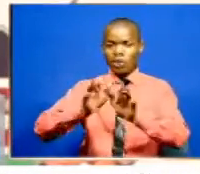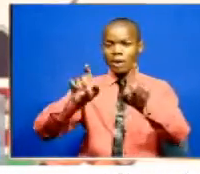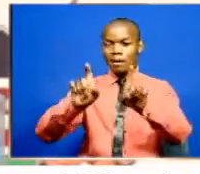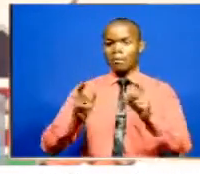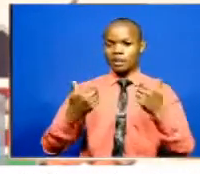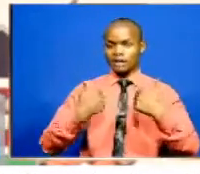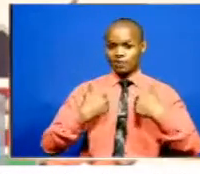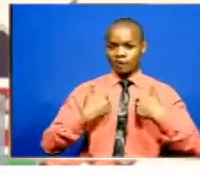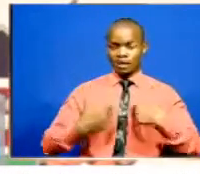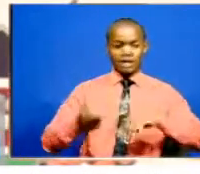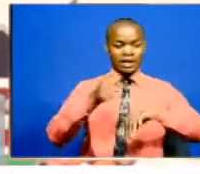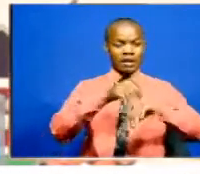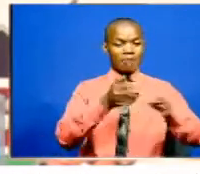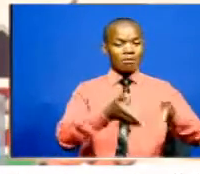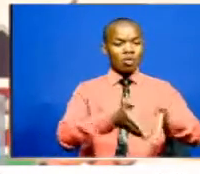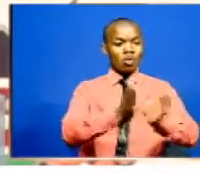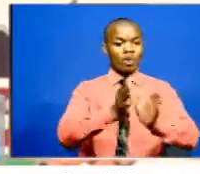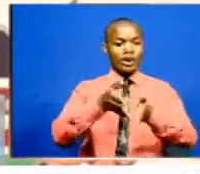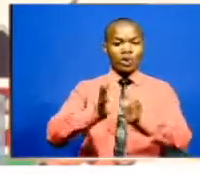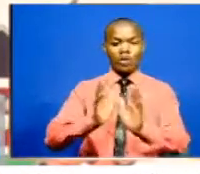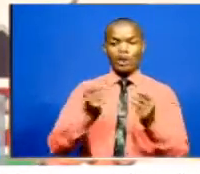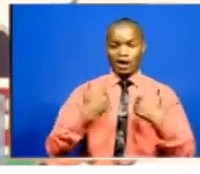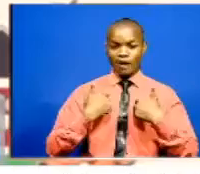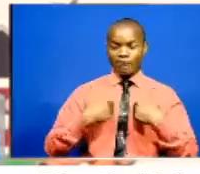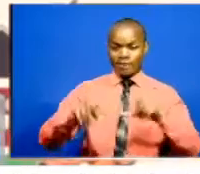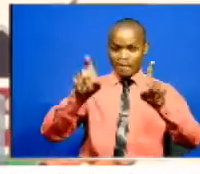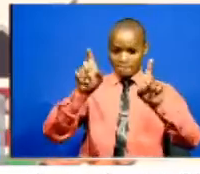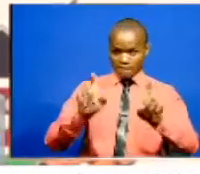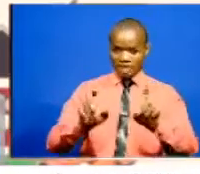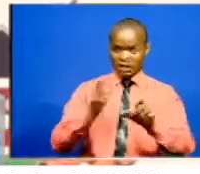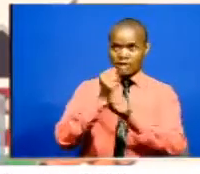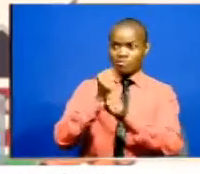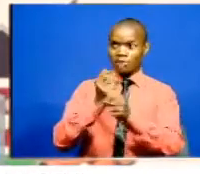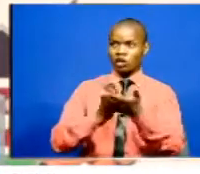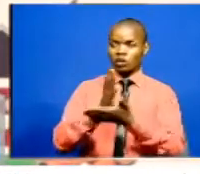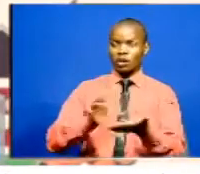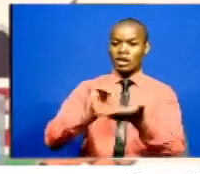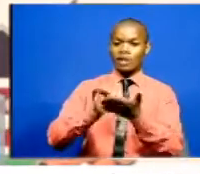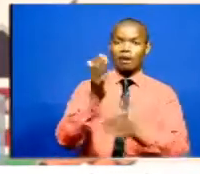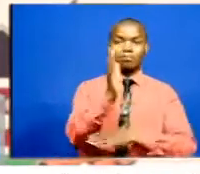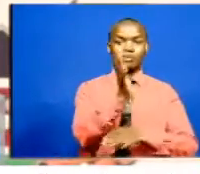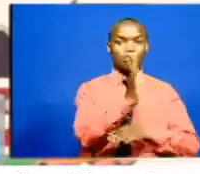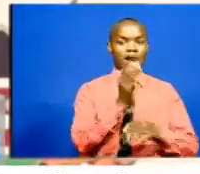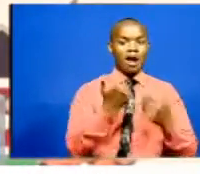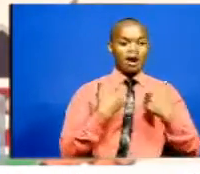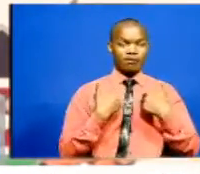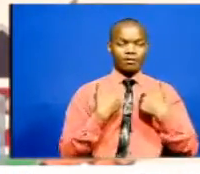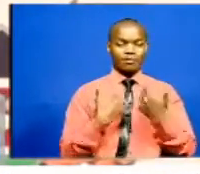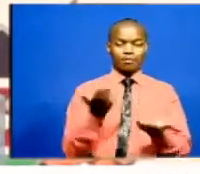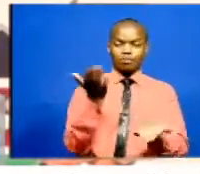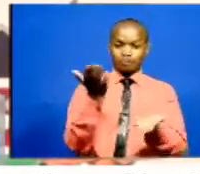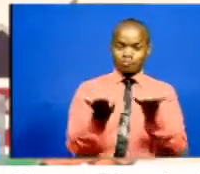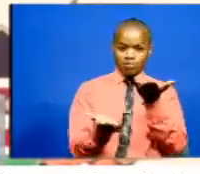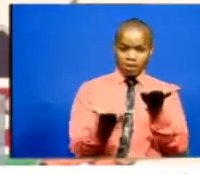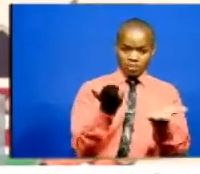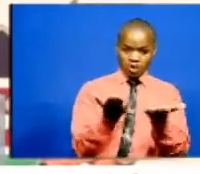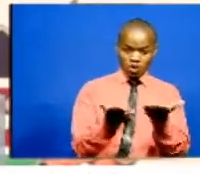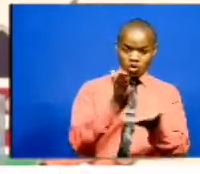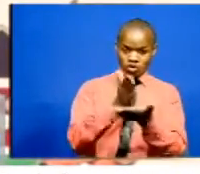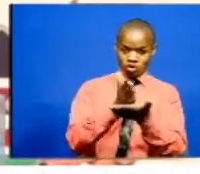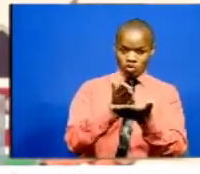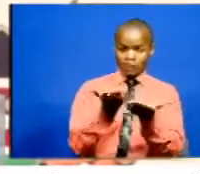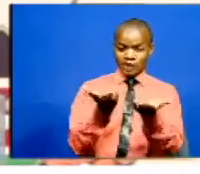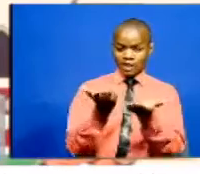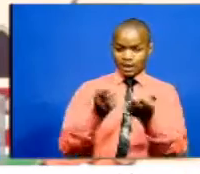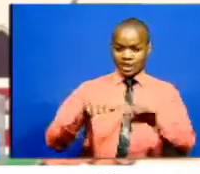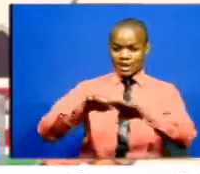you do your infrastructure, you must make sure that you also provide for greening. We have to balance. We need settlement, we need land for